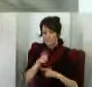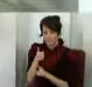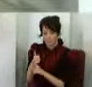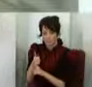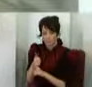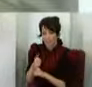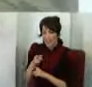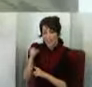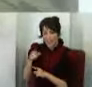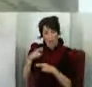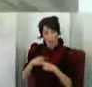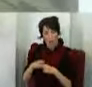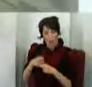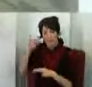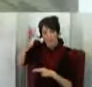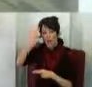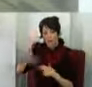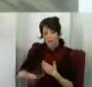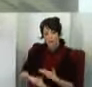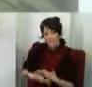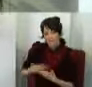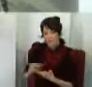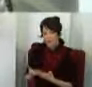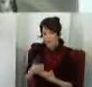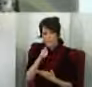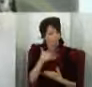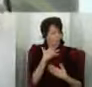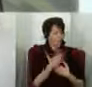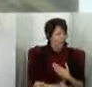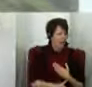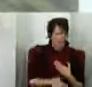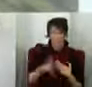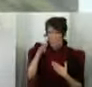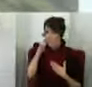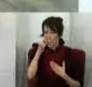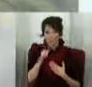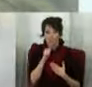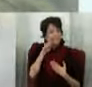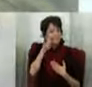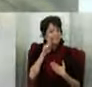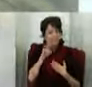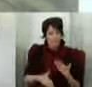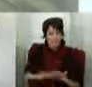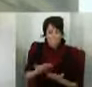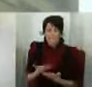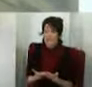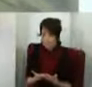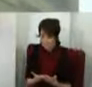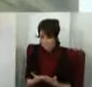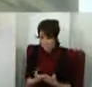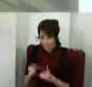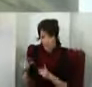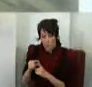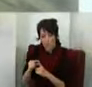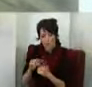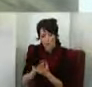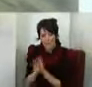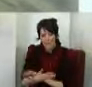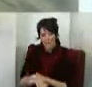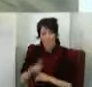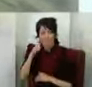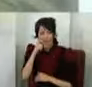God begotten. Not blood begotten, not flex begotten, not sex begotten. The Word became flesh and